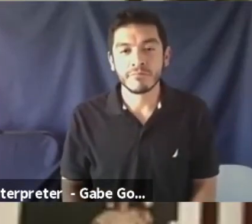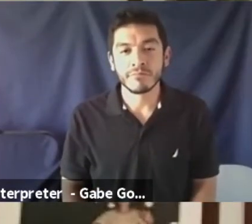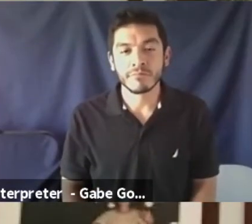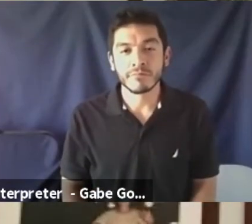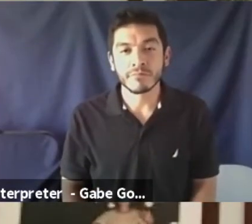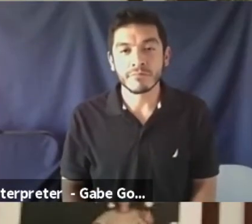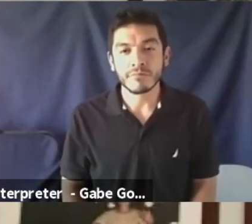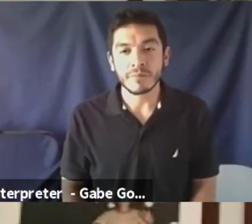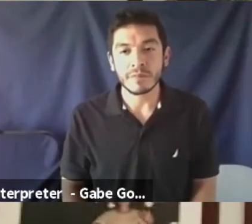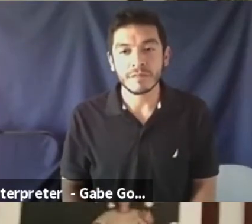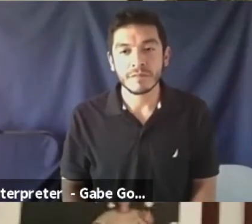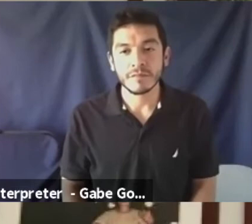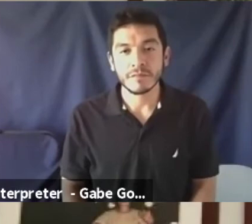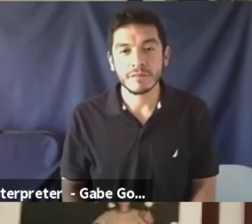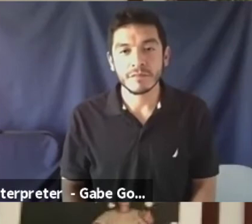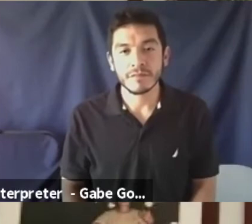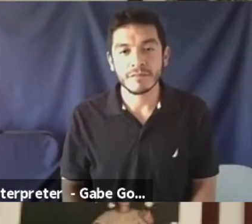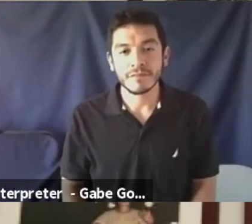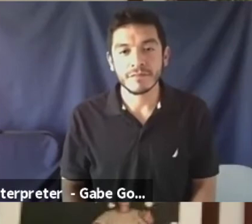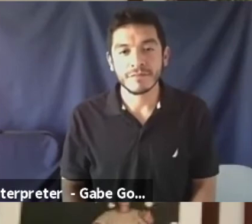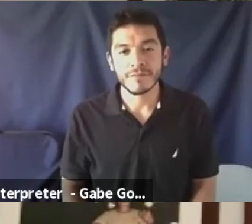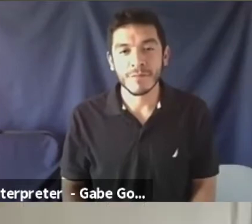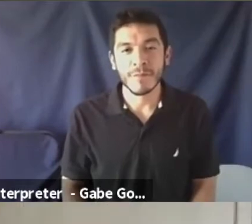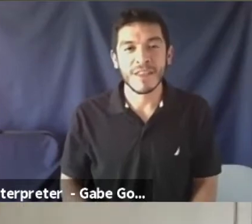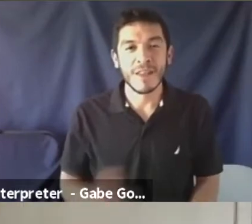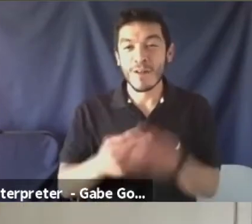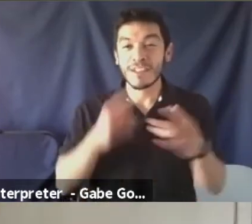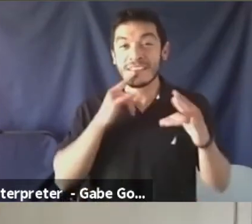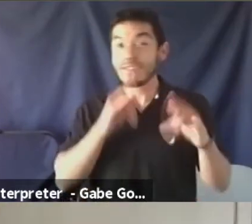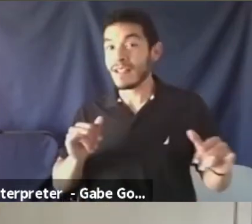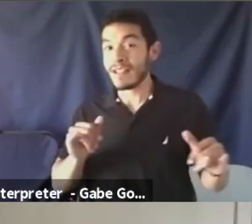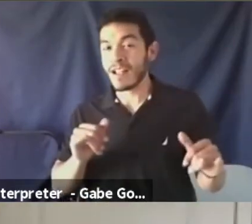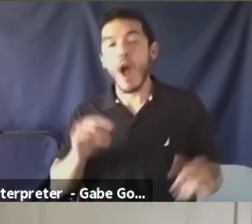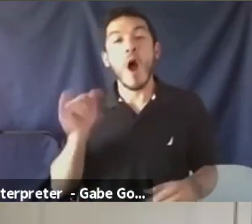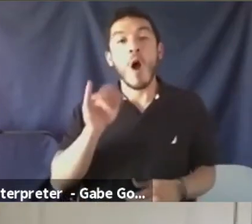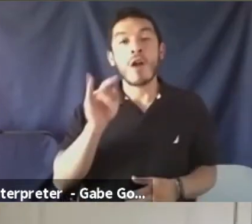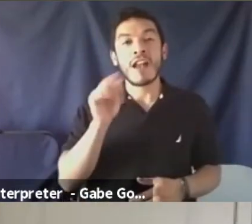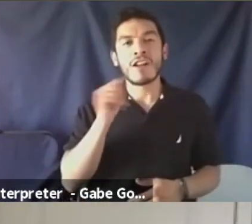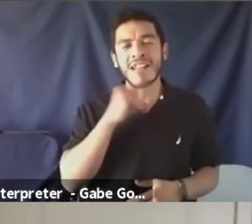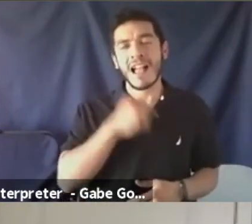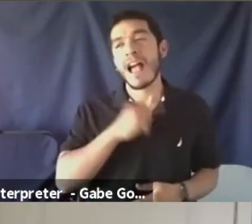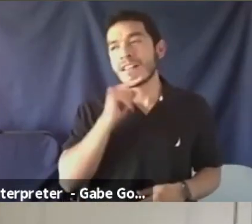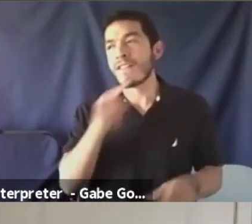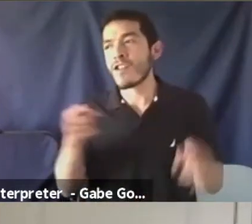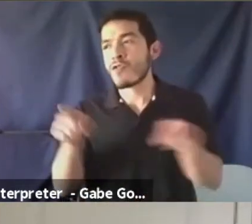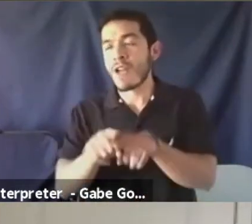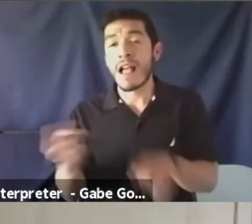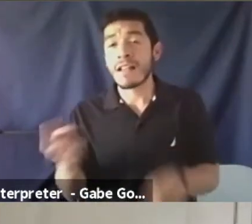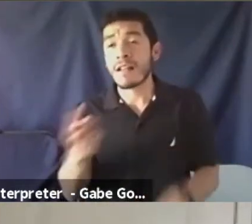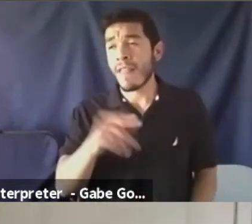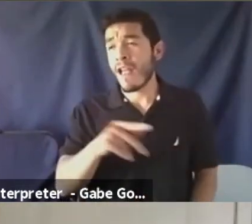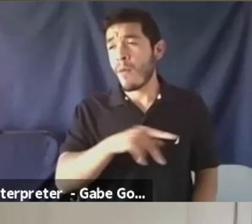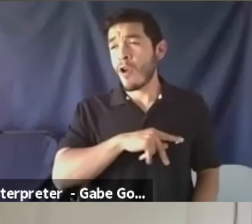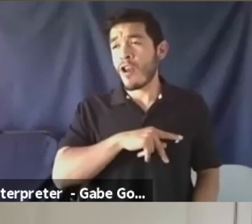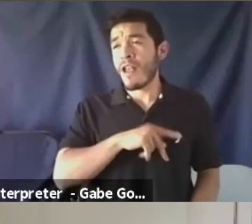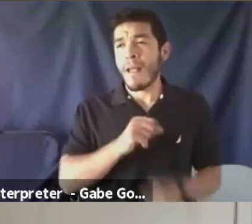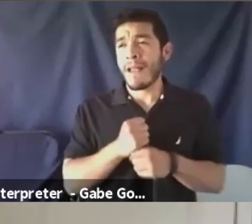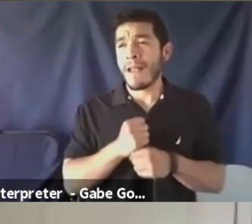Well, yeah. Go ahead. Yeah. Oh, I'm sorry. I was saying I definitely agree. I mean, something that it personally made me do was